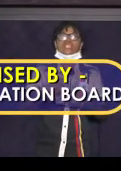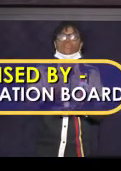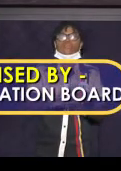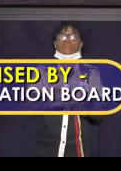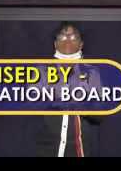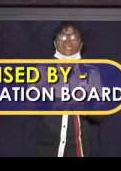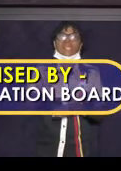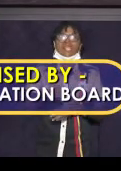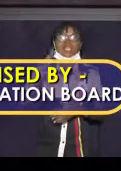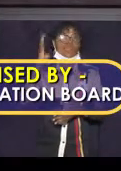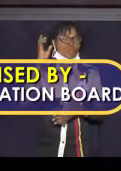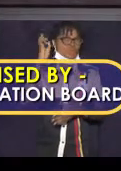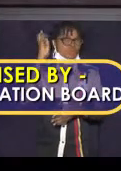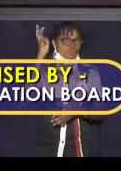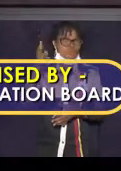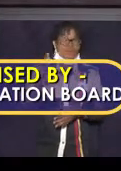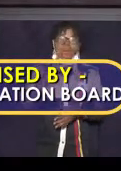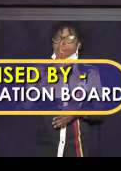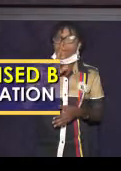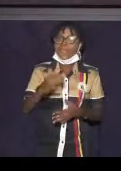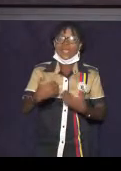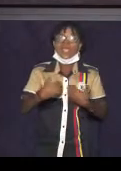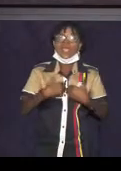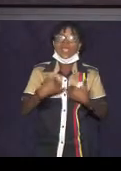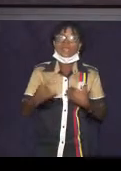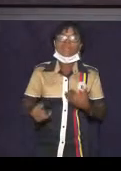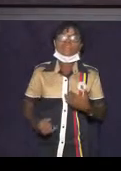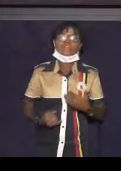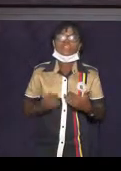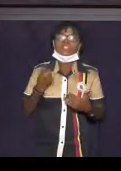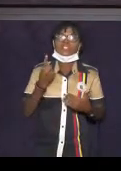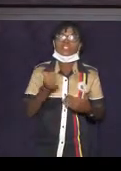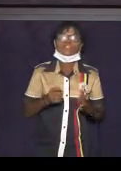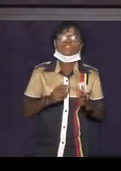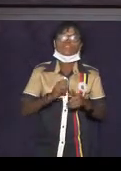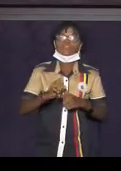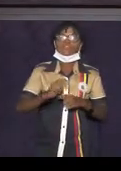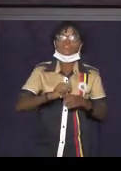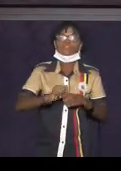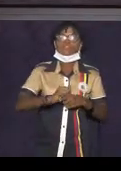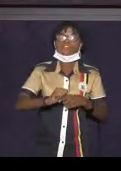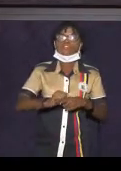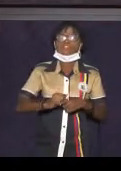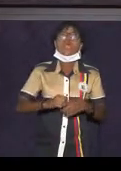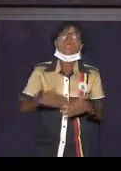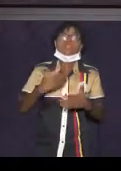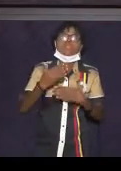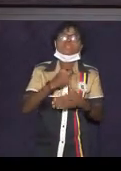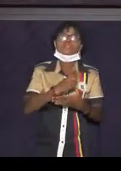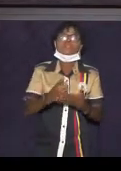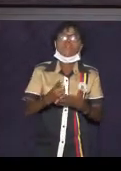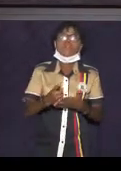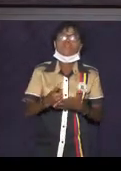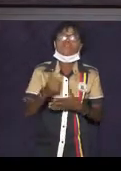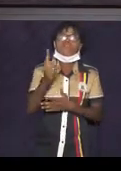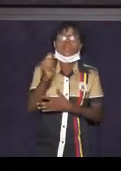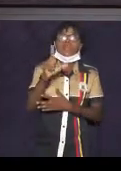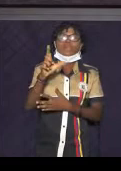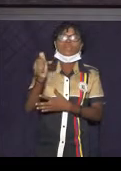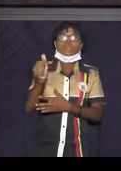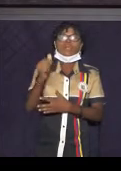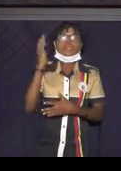They will be having the training next week. Tola will be sitting next